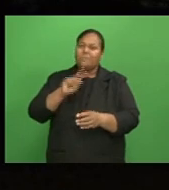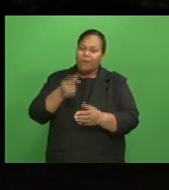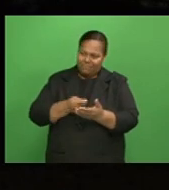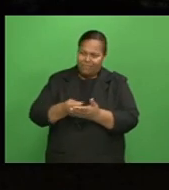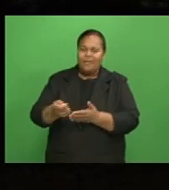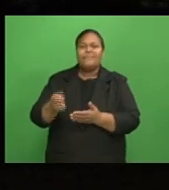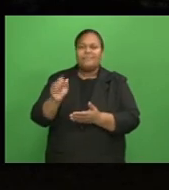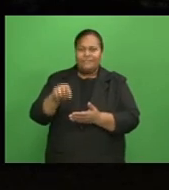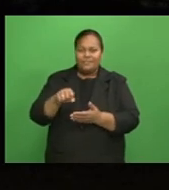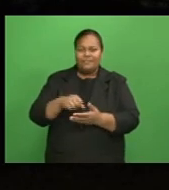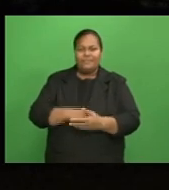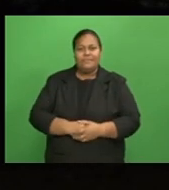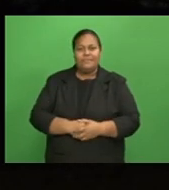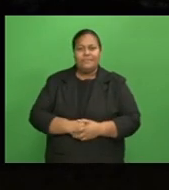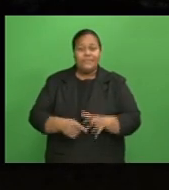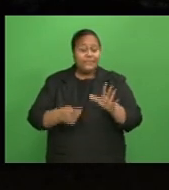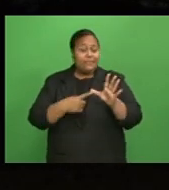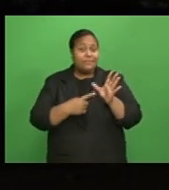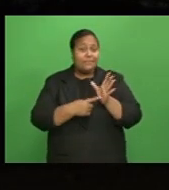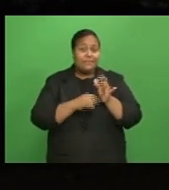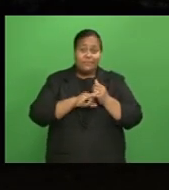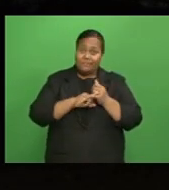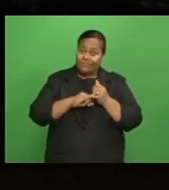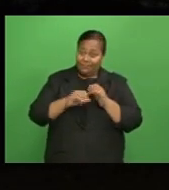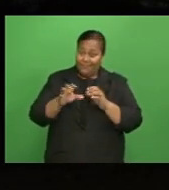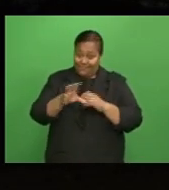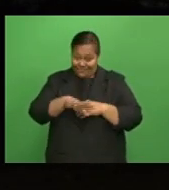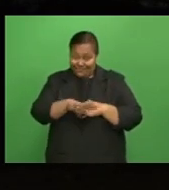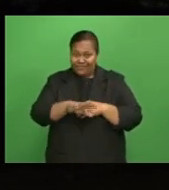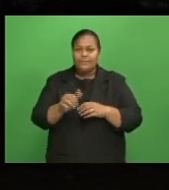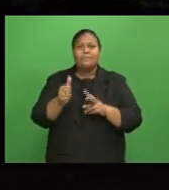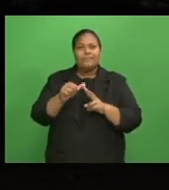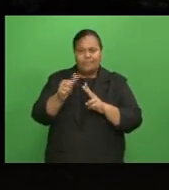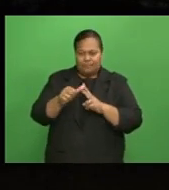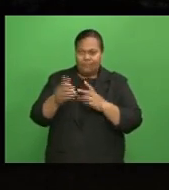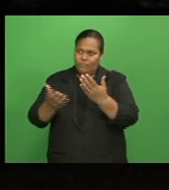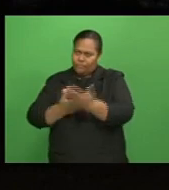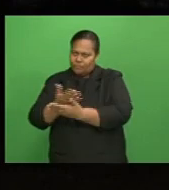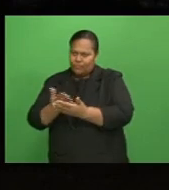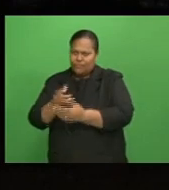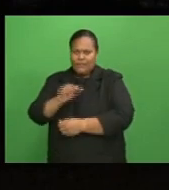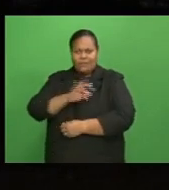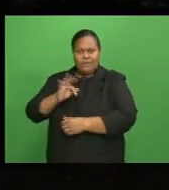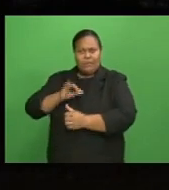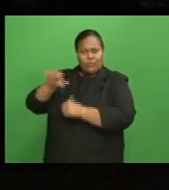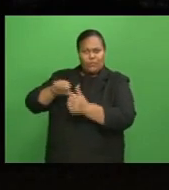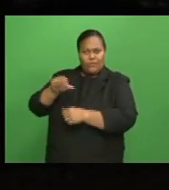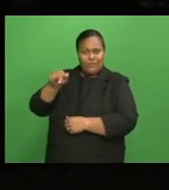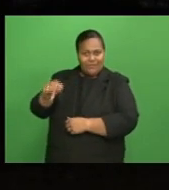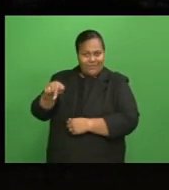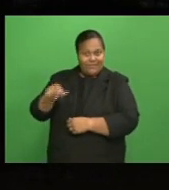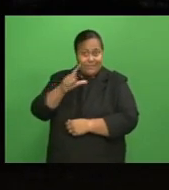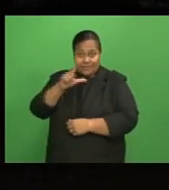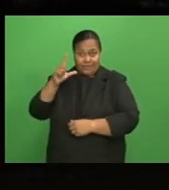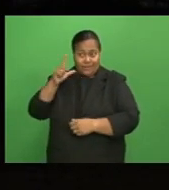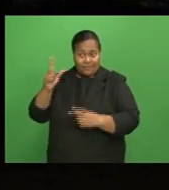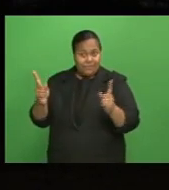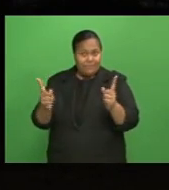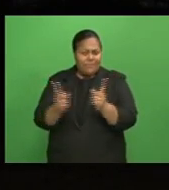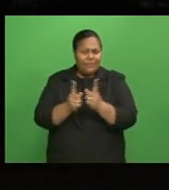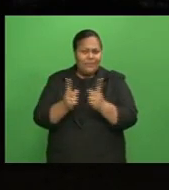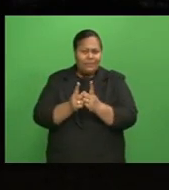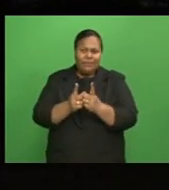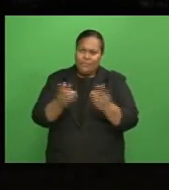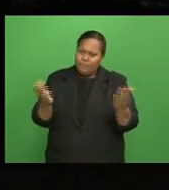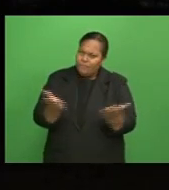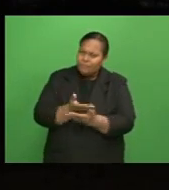Jackie, the ATS also consulted with FASA, the Staff Association, yesterday, and they emphasized on the